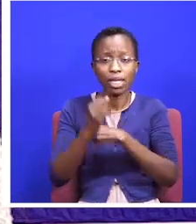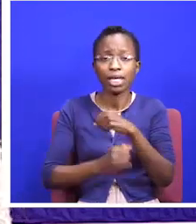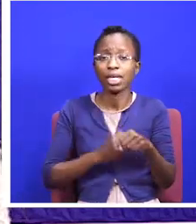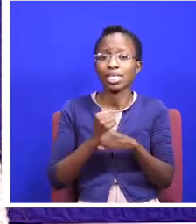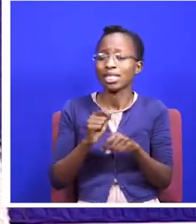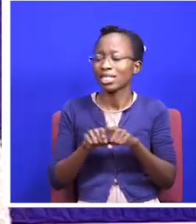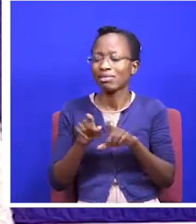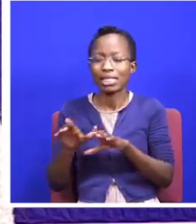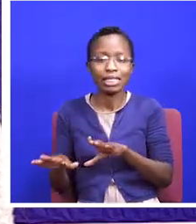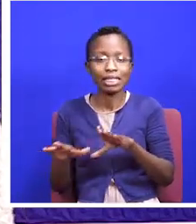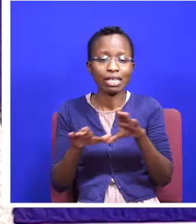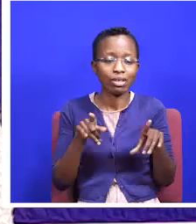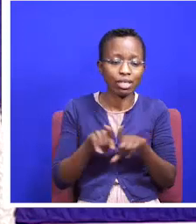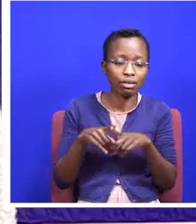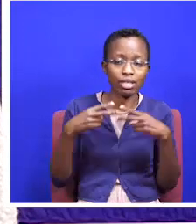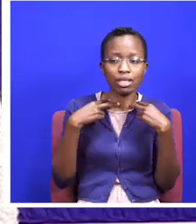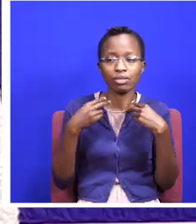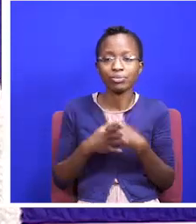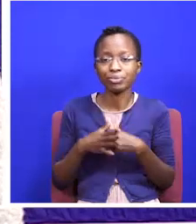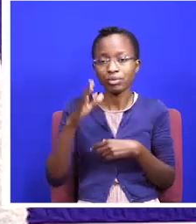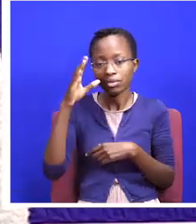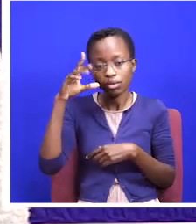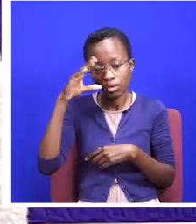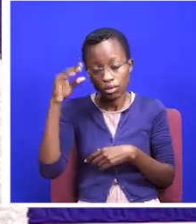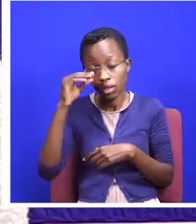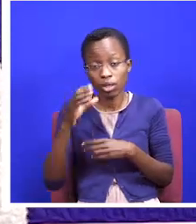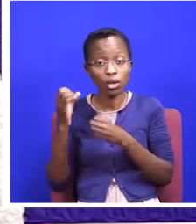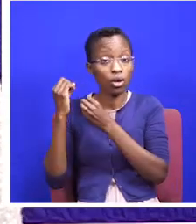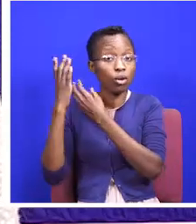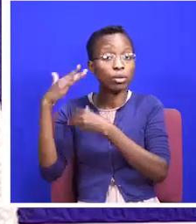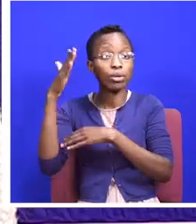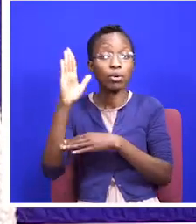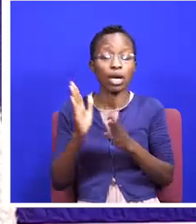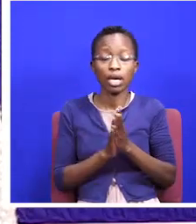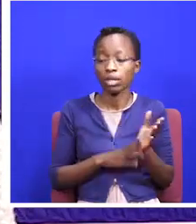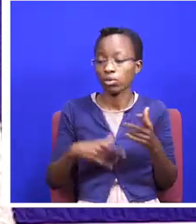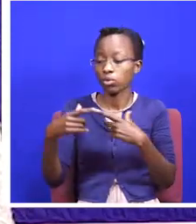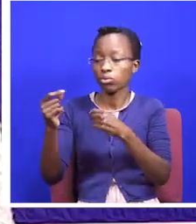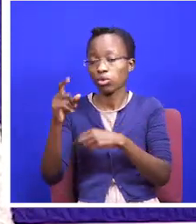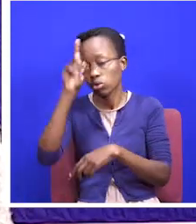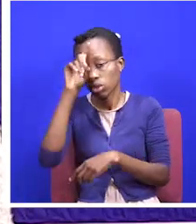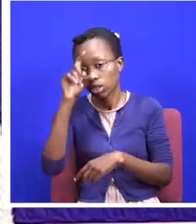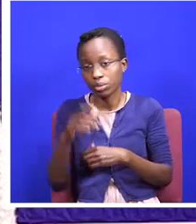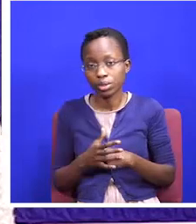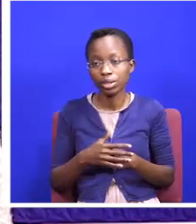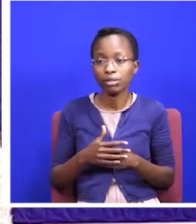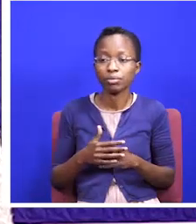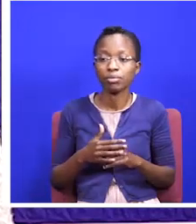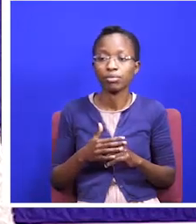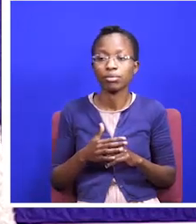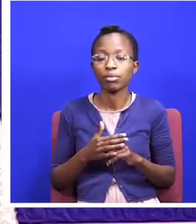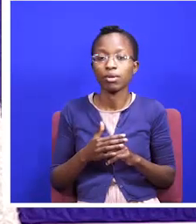many years and had suffered as slaves. Now Moses obeyed God and he went to